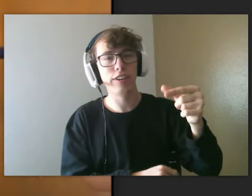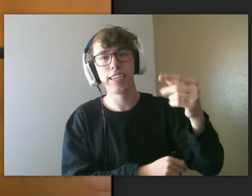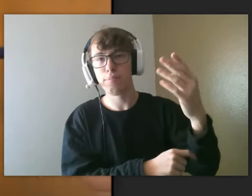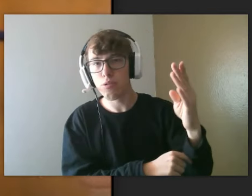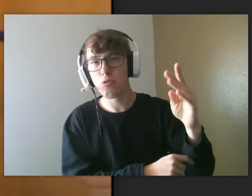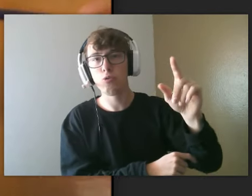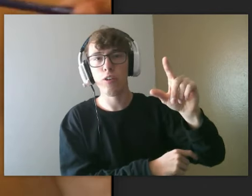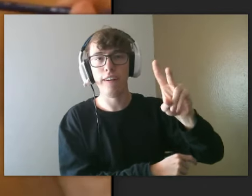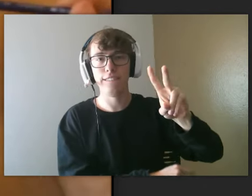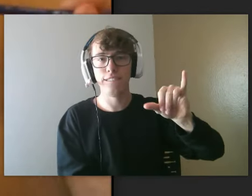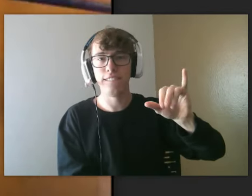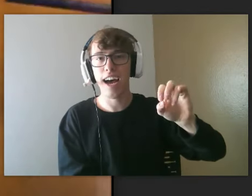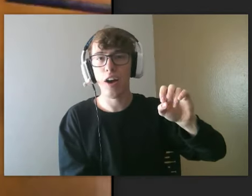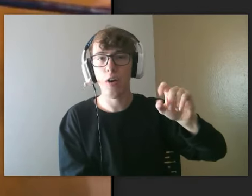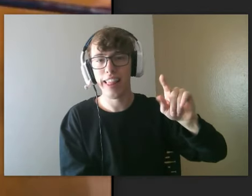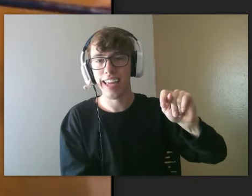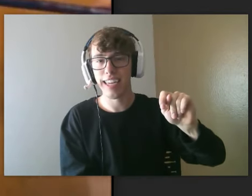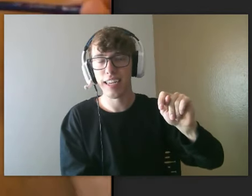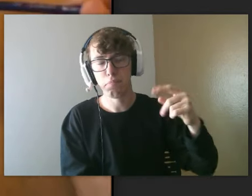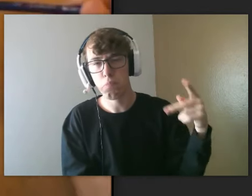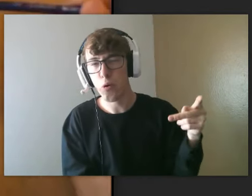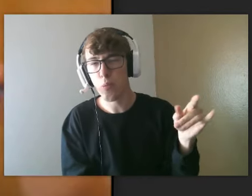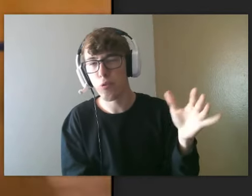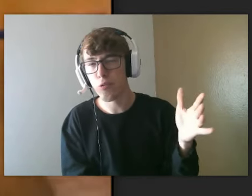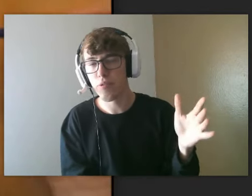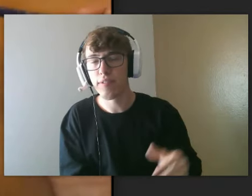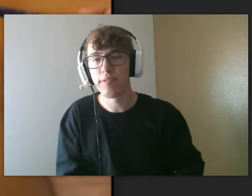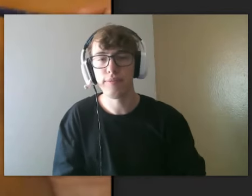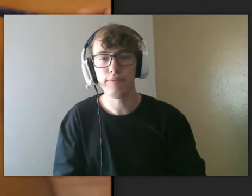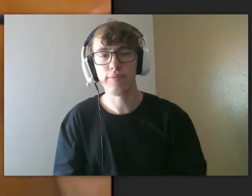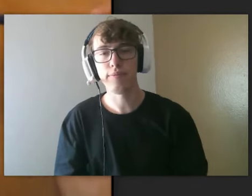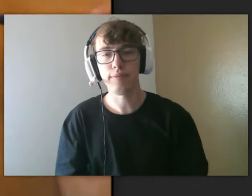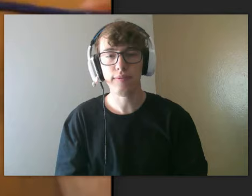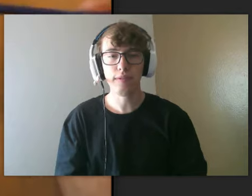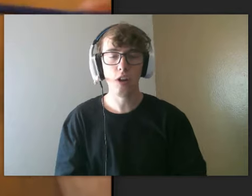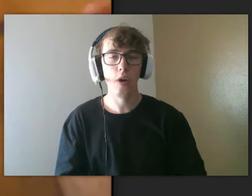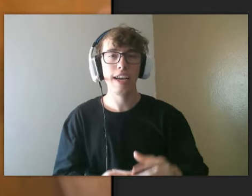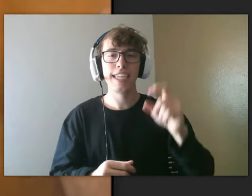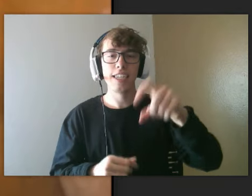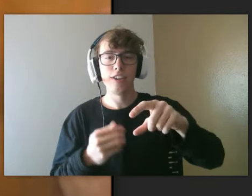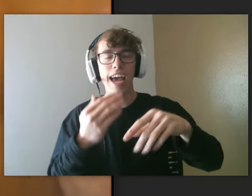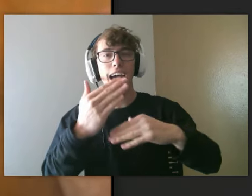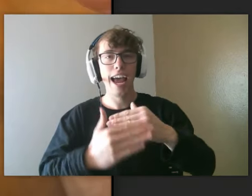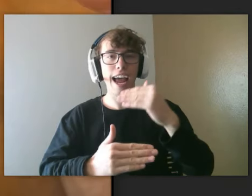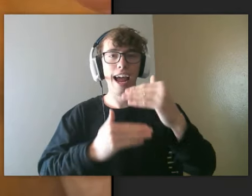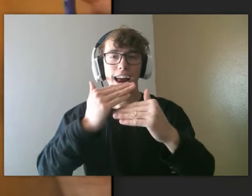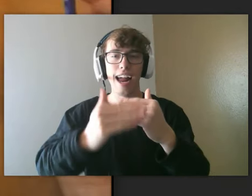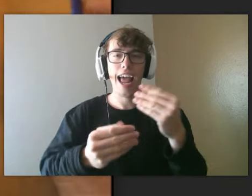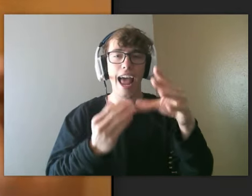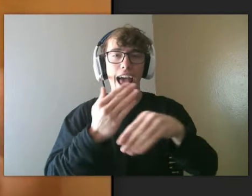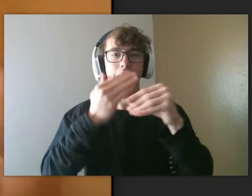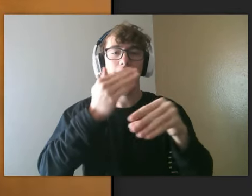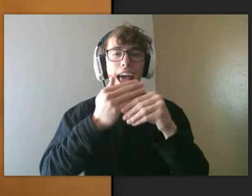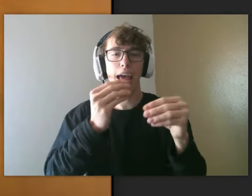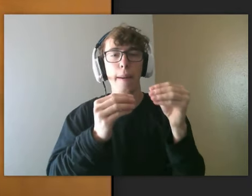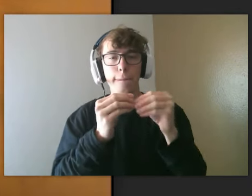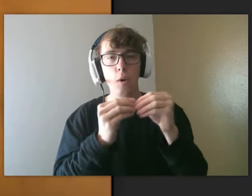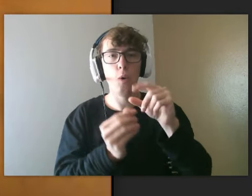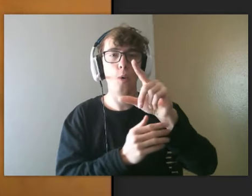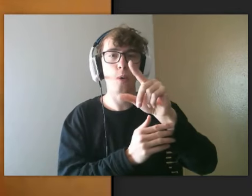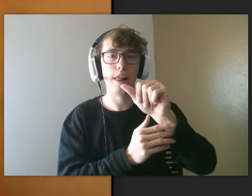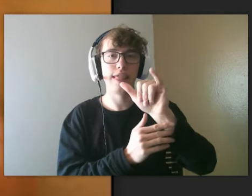really light layers of color and layering them on top of each other so that we get good hues,